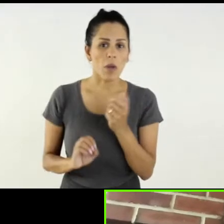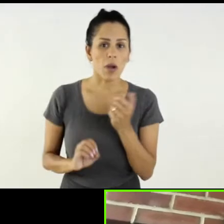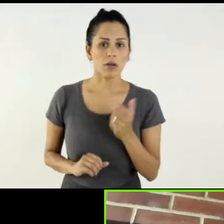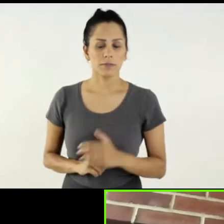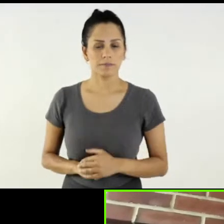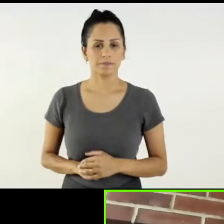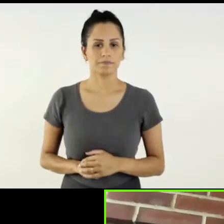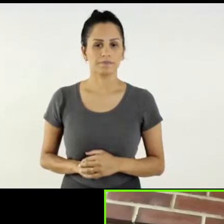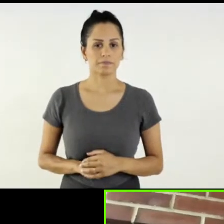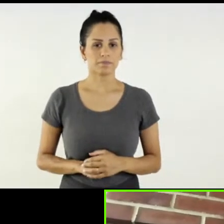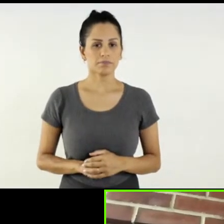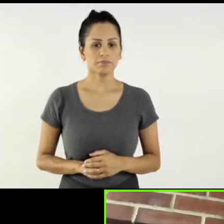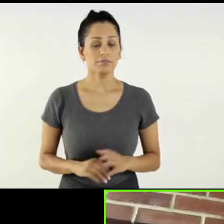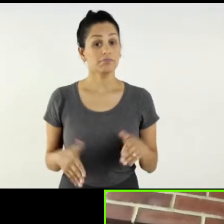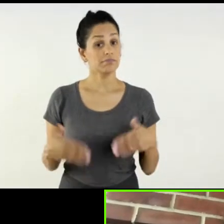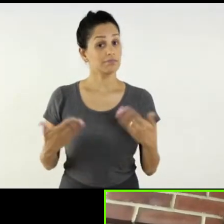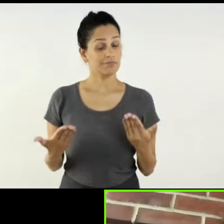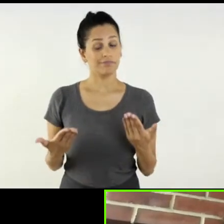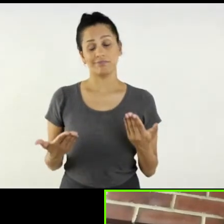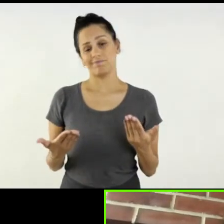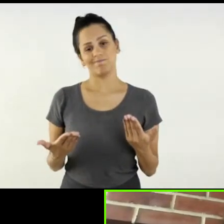for the purposes of this conversation,